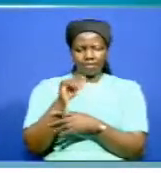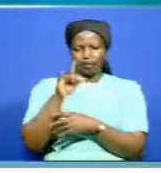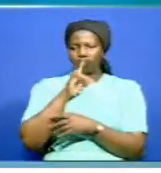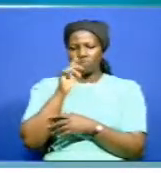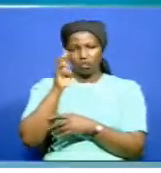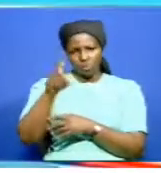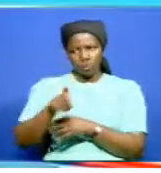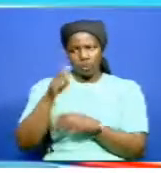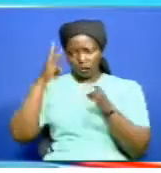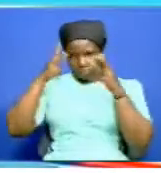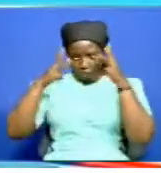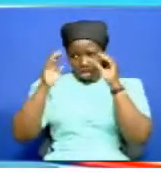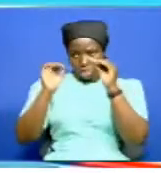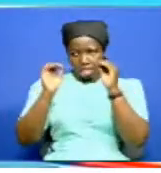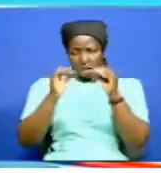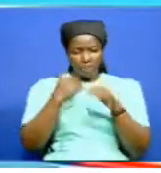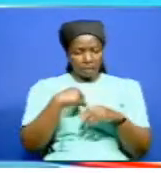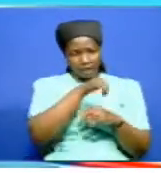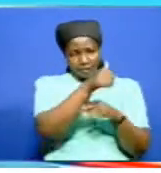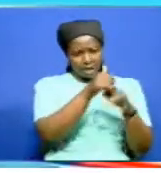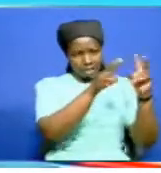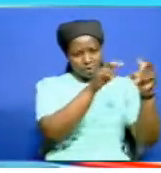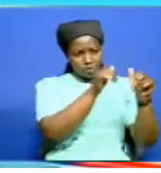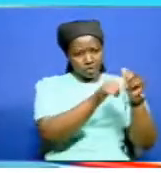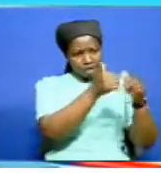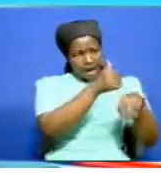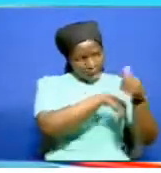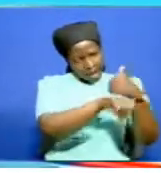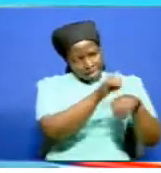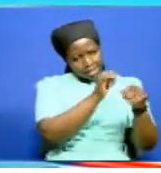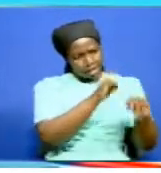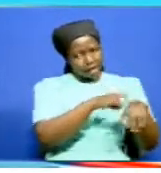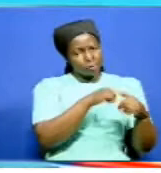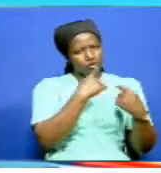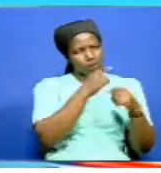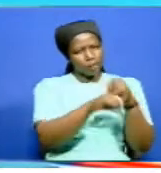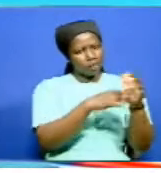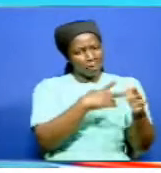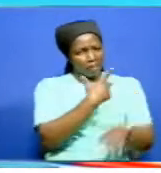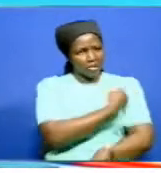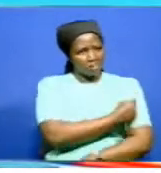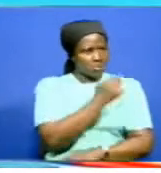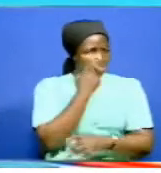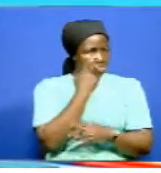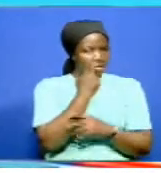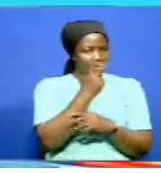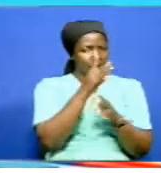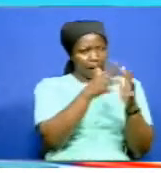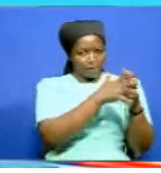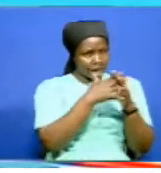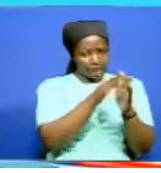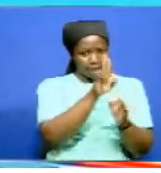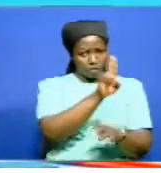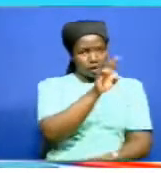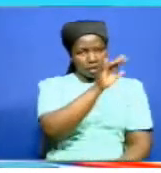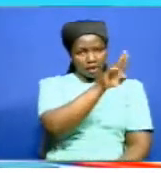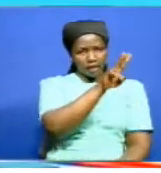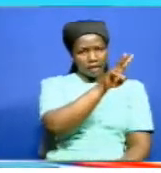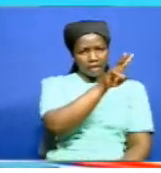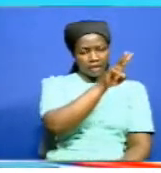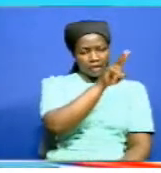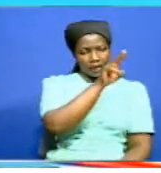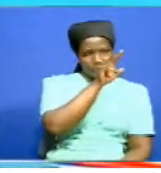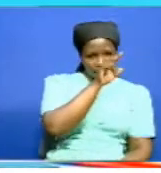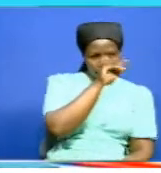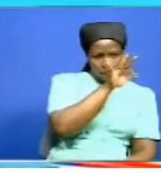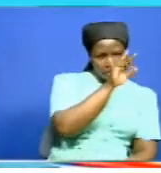are there other factors that play out when you talk about a vaccine? Looking at America, they are using the Pfizer and BioNTech. Looking